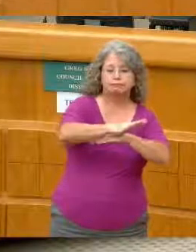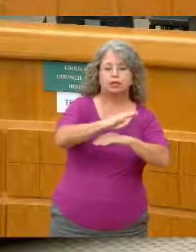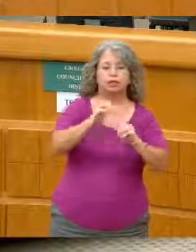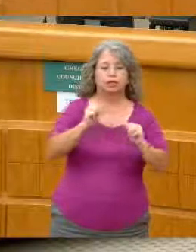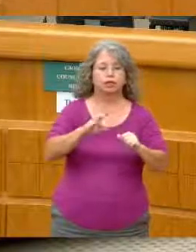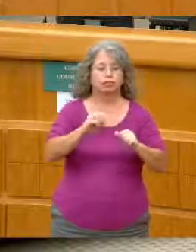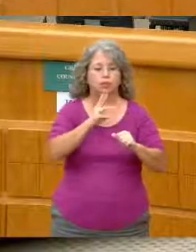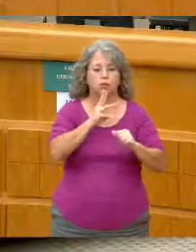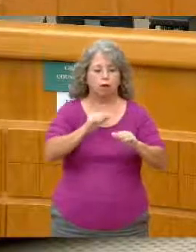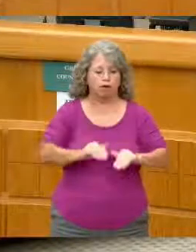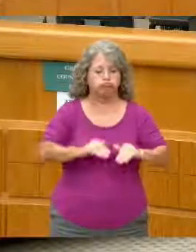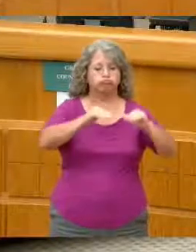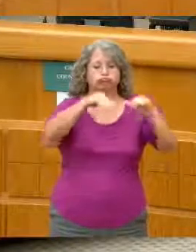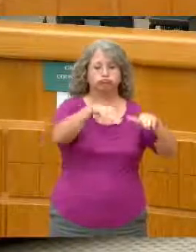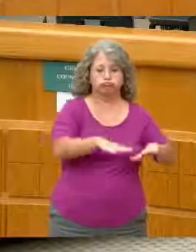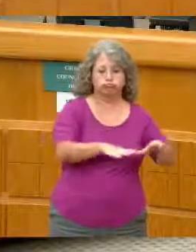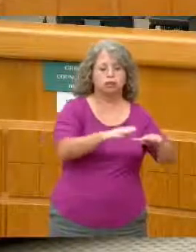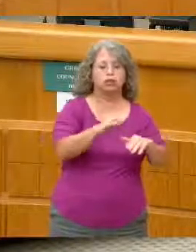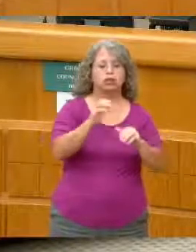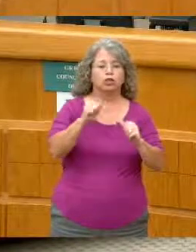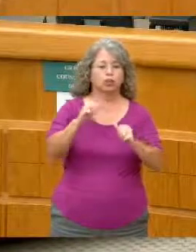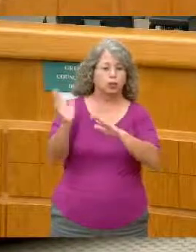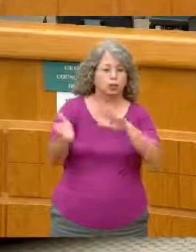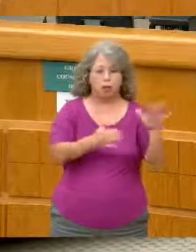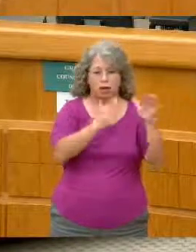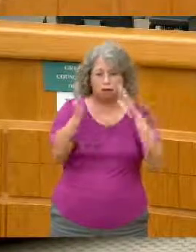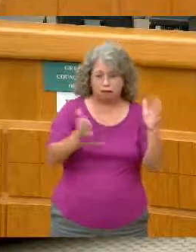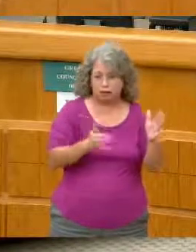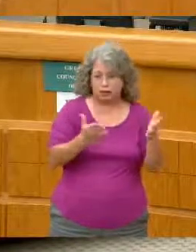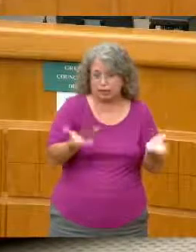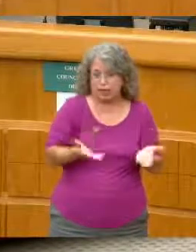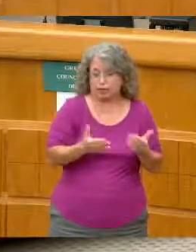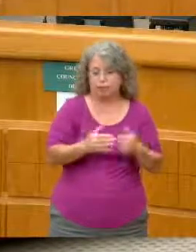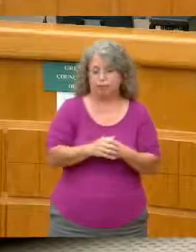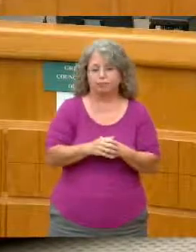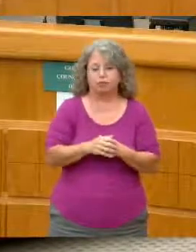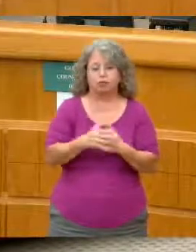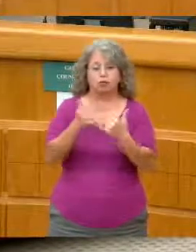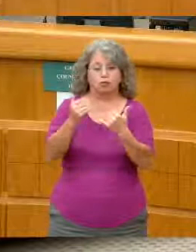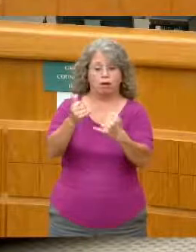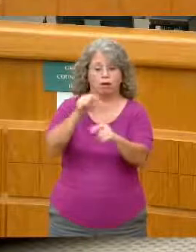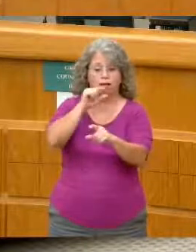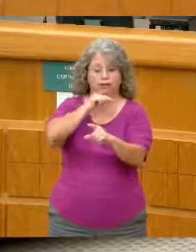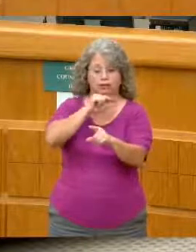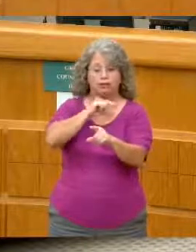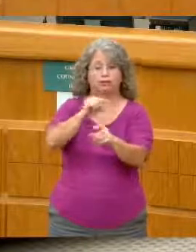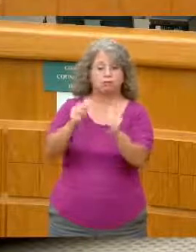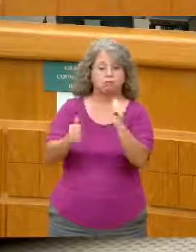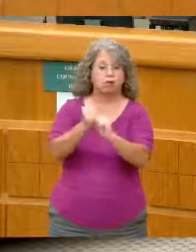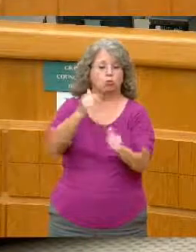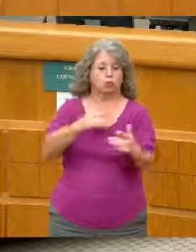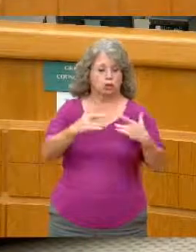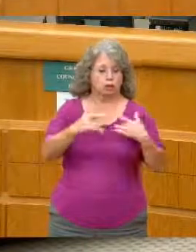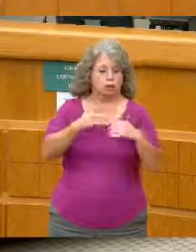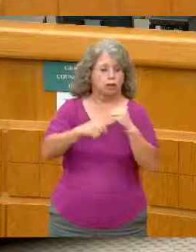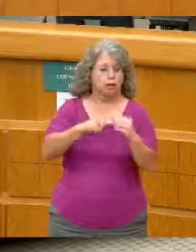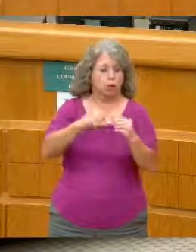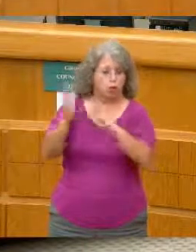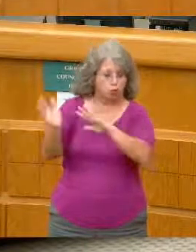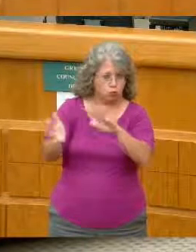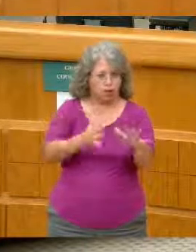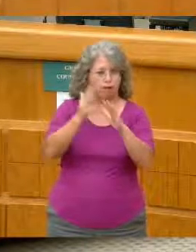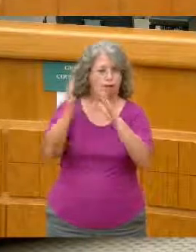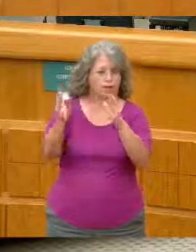be surge, tidal surge. The primary concern right now in Galveston is wind effects of the